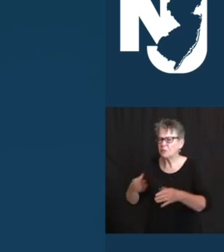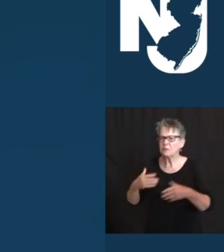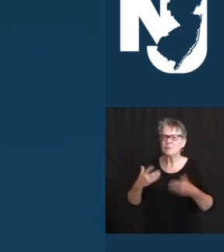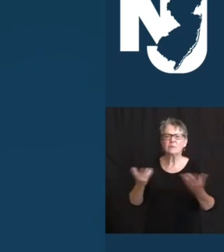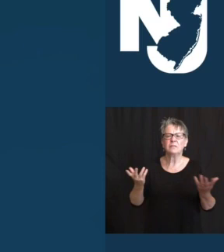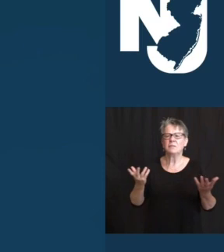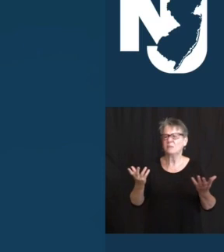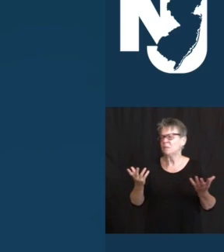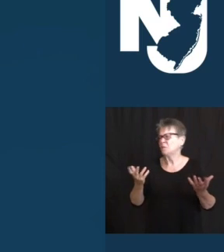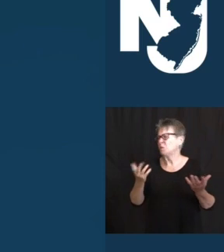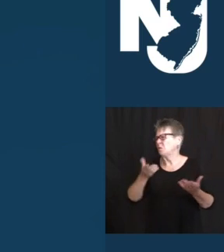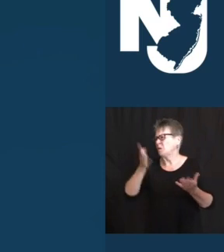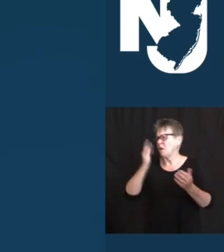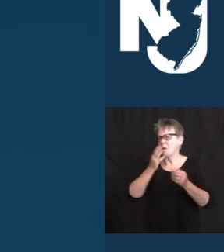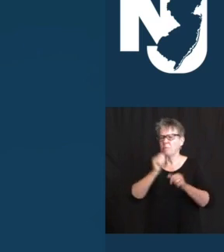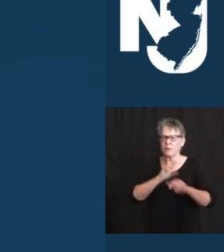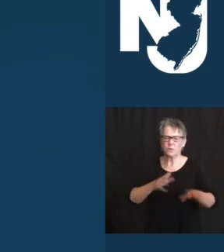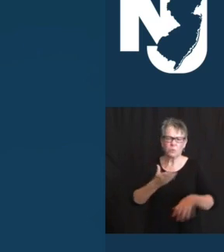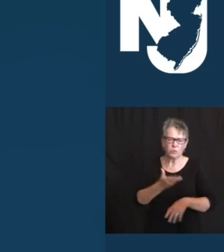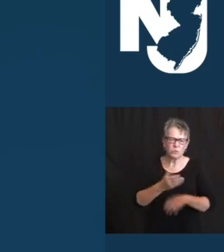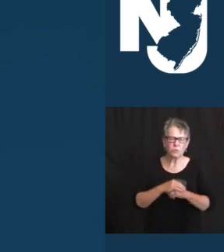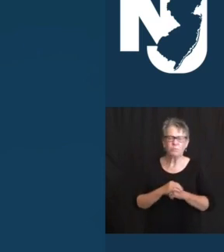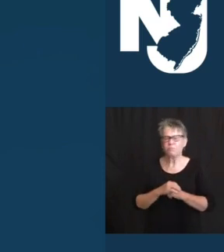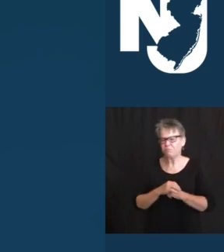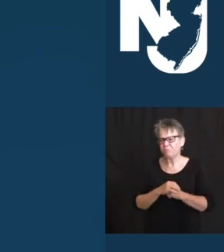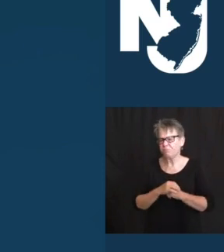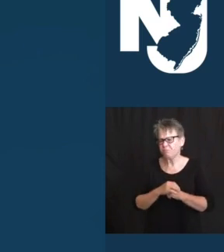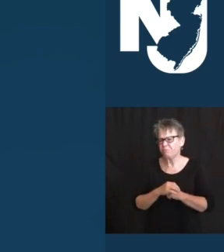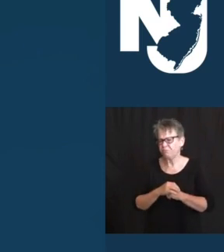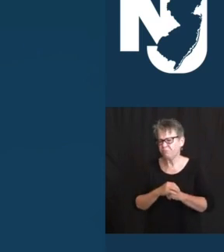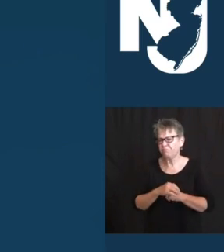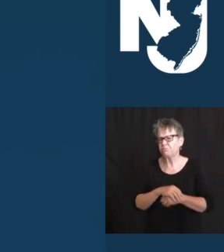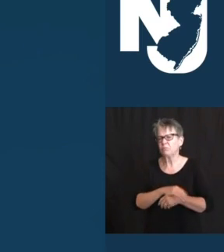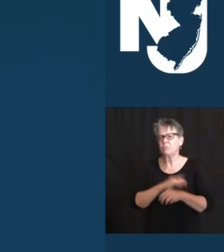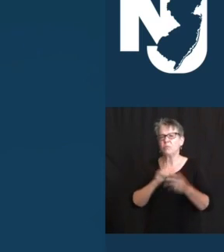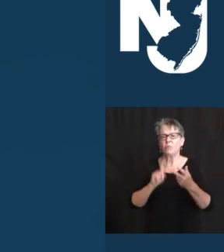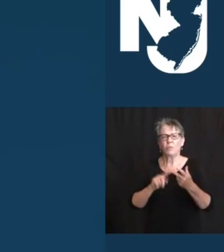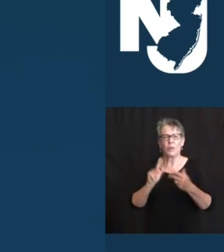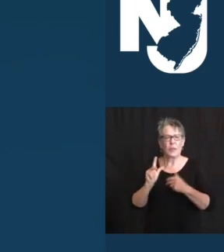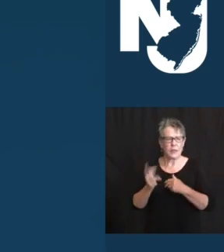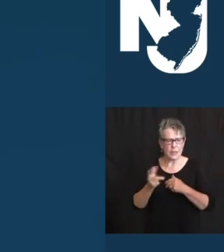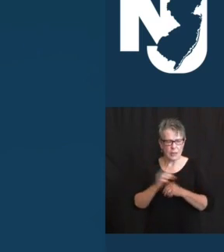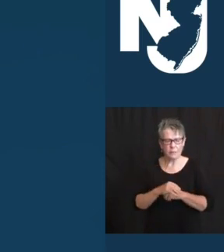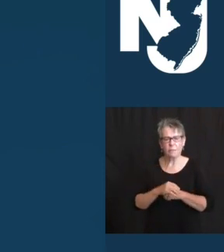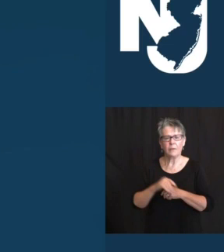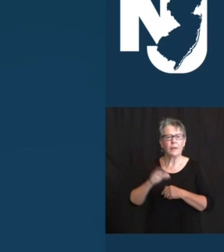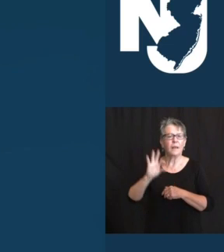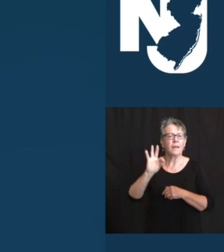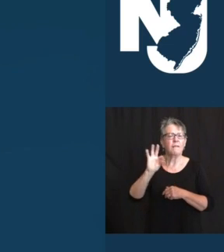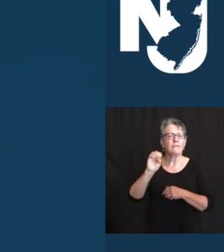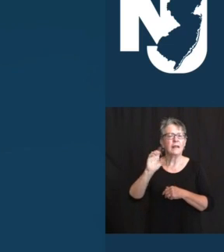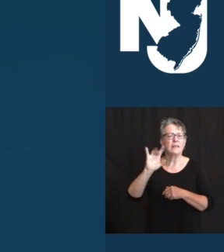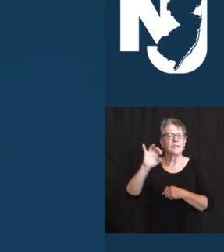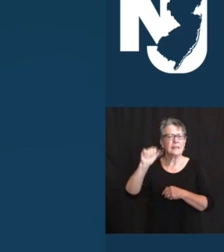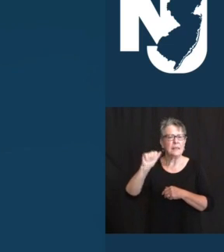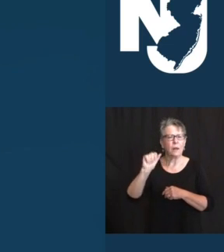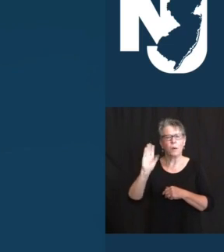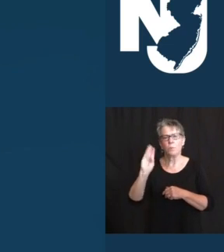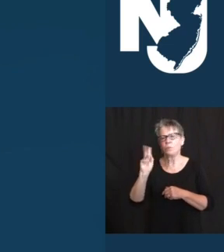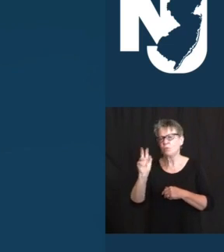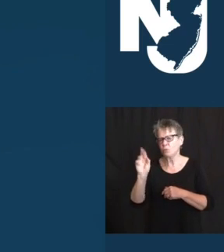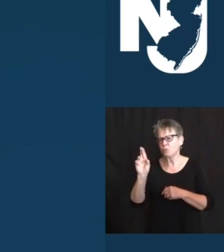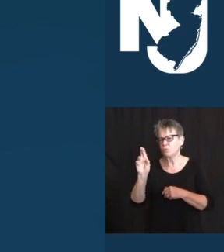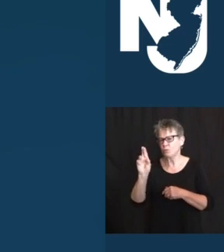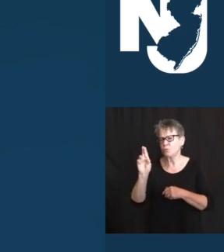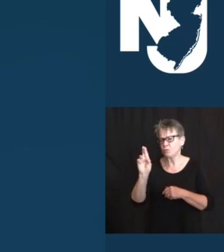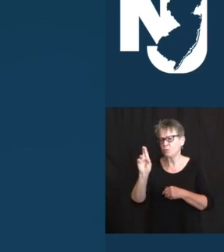a blessing to all who knew him. And finally, for today, we remember Newark's Felicia Booker, better